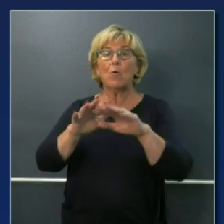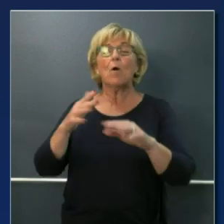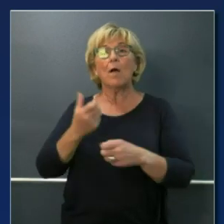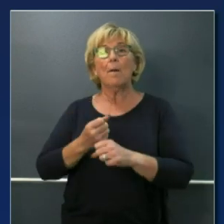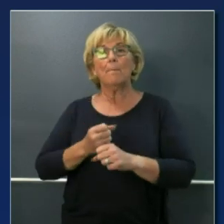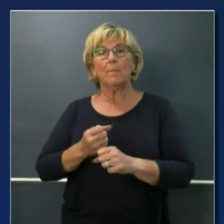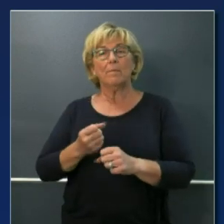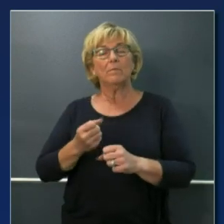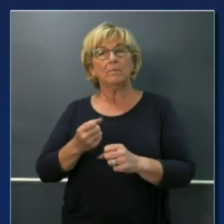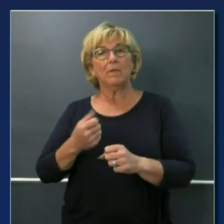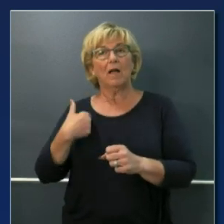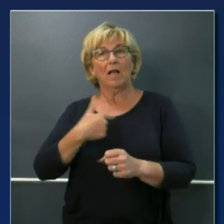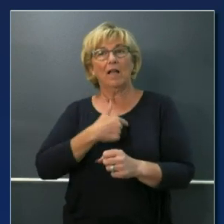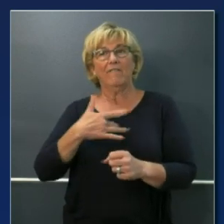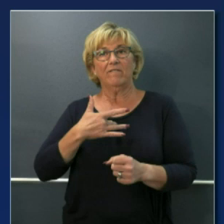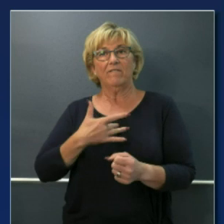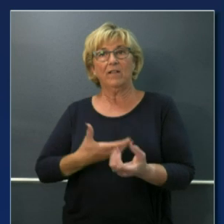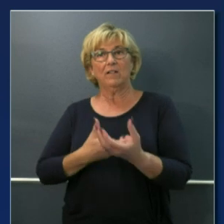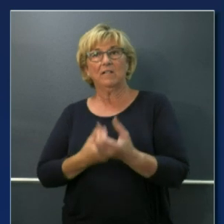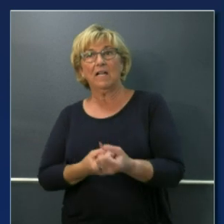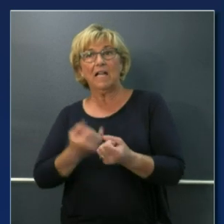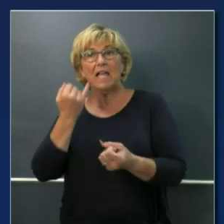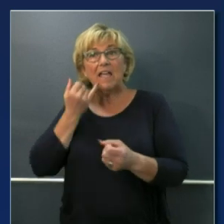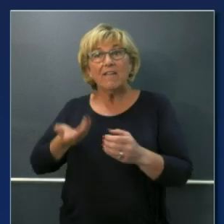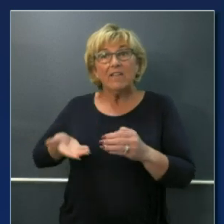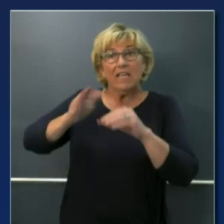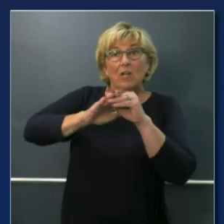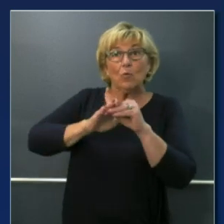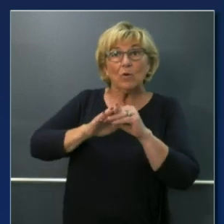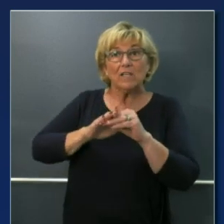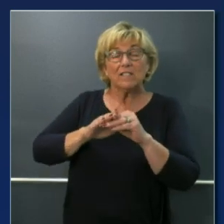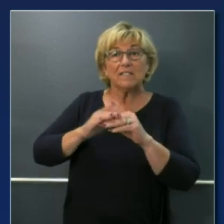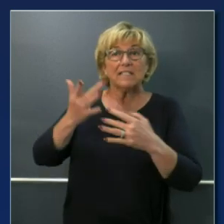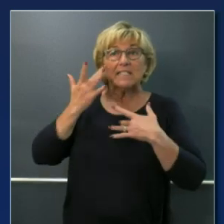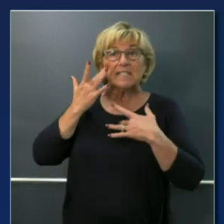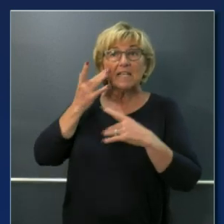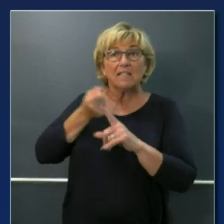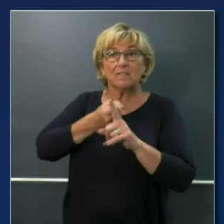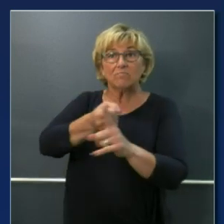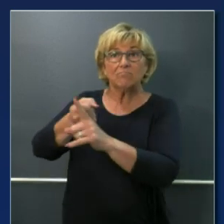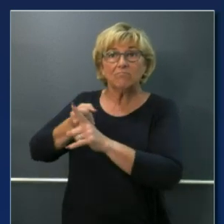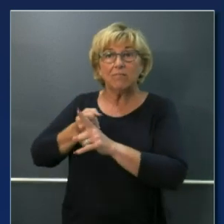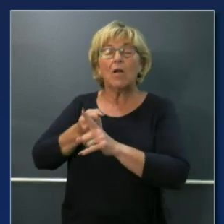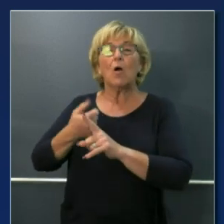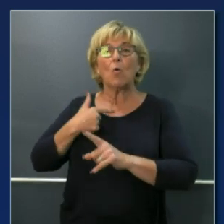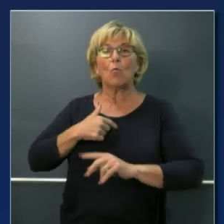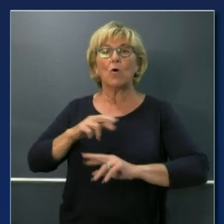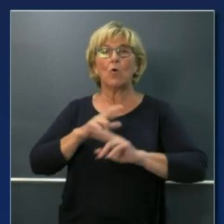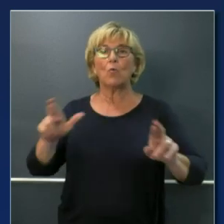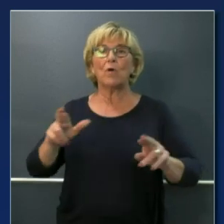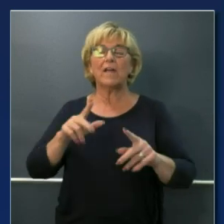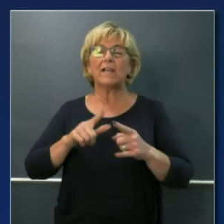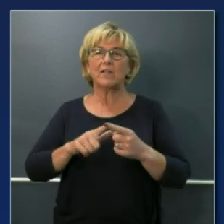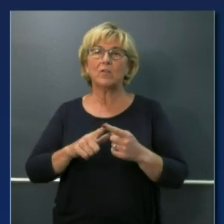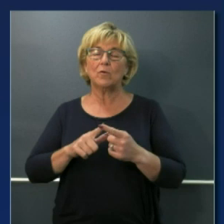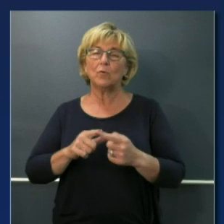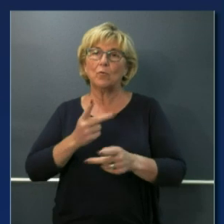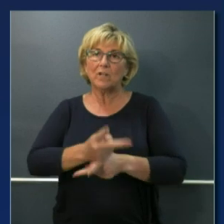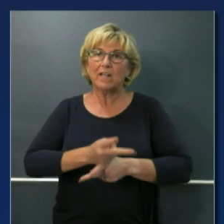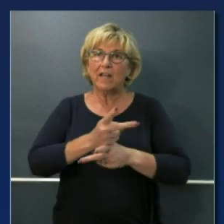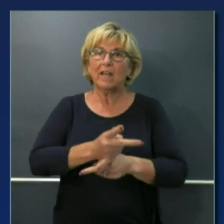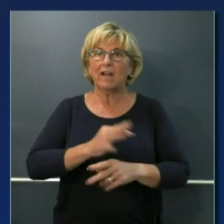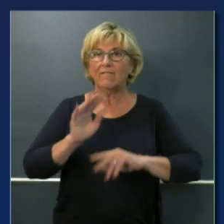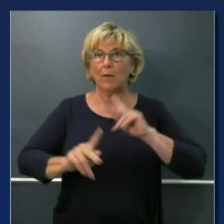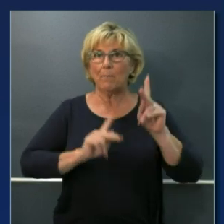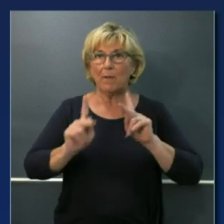that if there are any increased infections from increased movement, that we do have the facility to be able to respond and to support and care for those